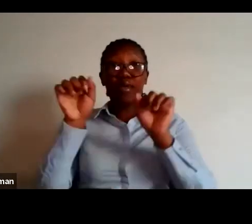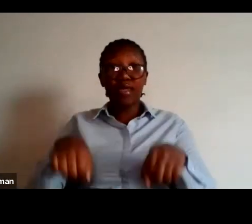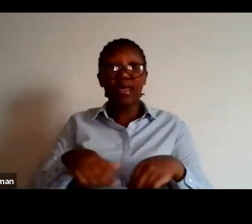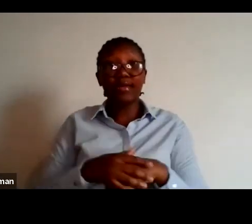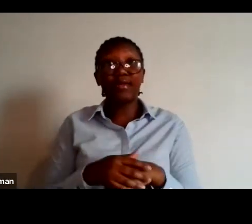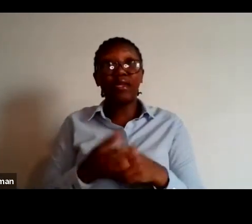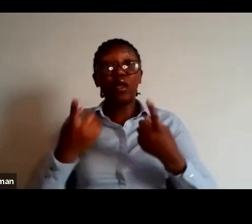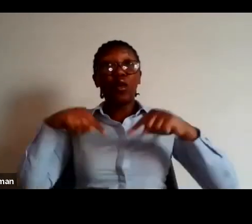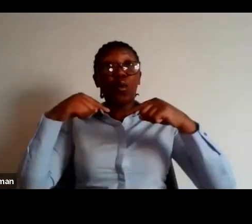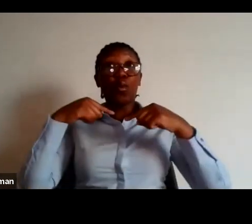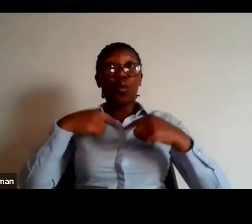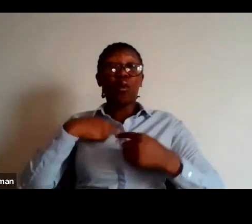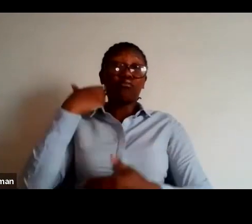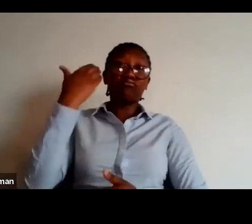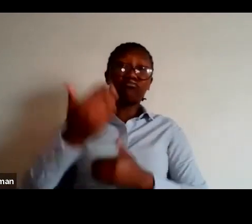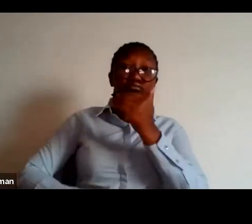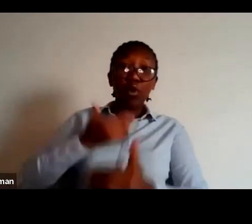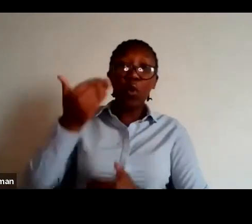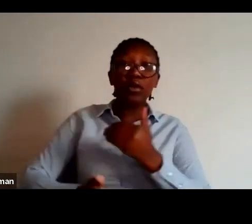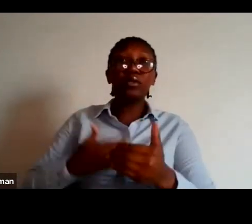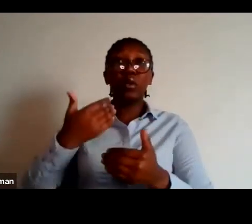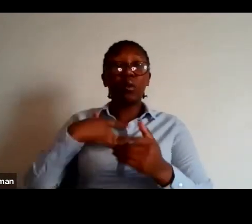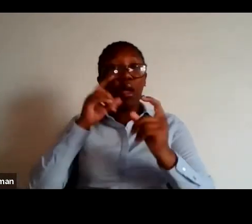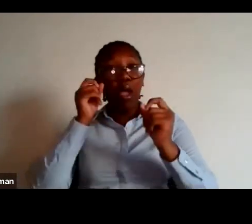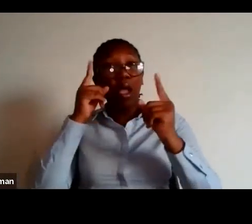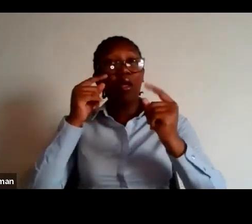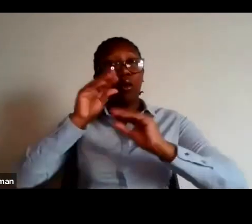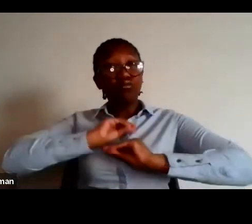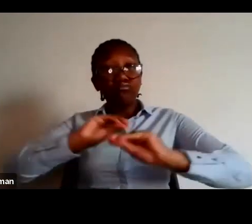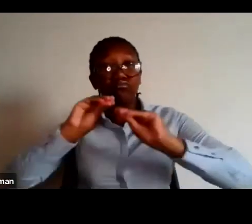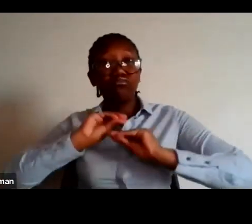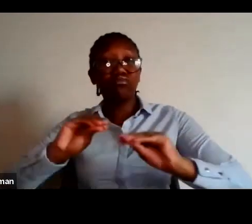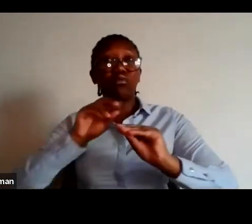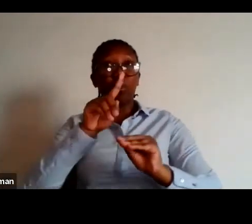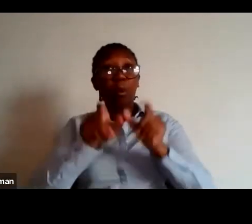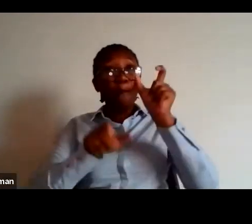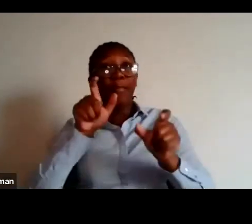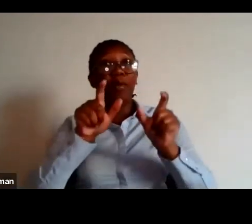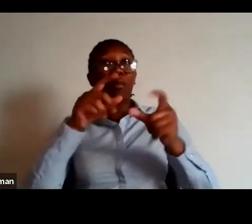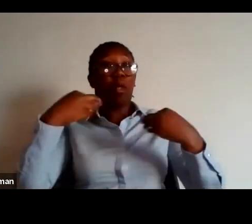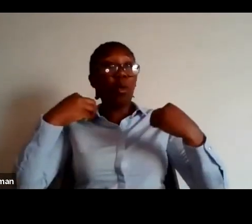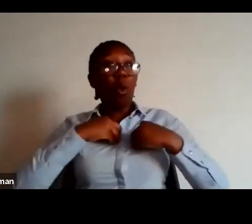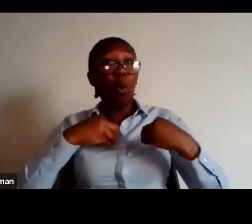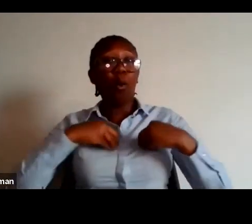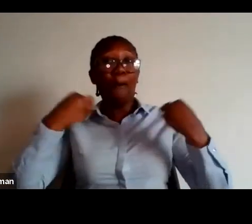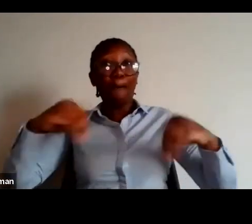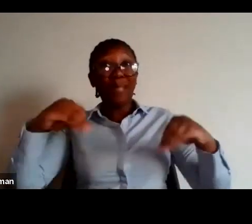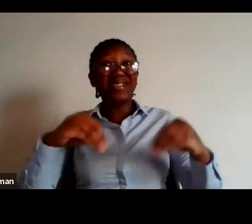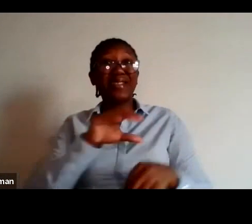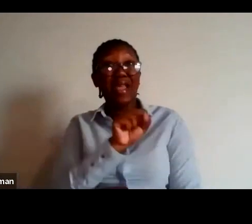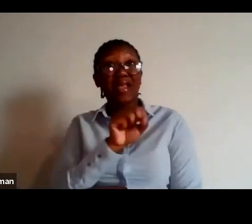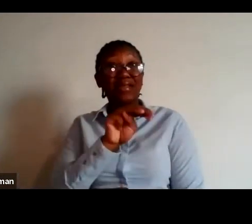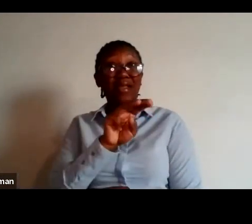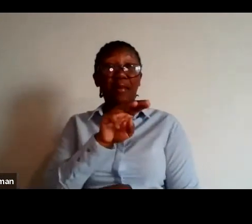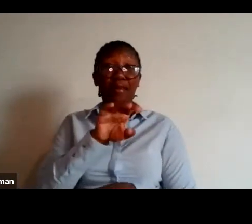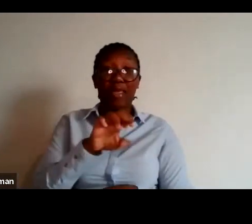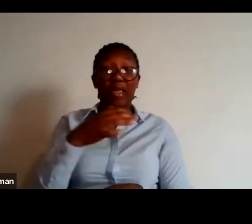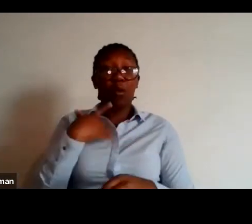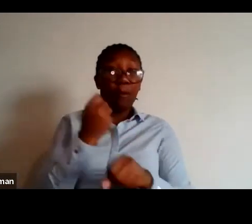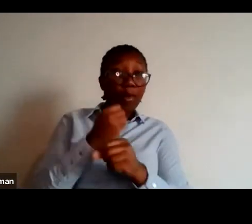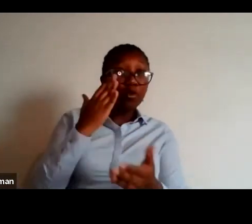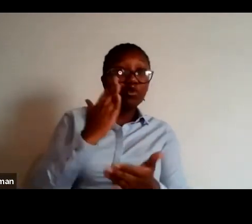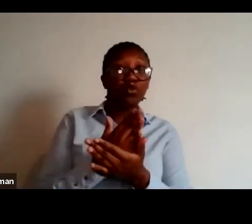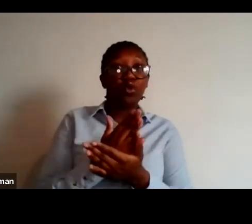to educate and provide awareness to our traders and taxpayers, we ensure that we are aligned to